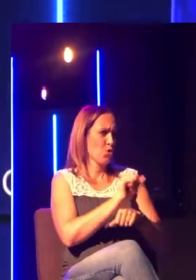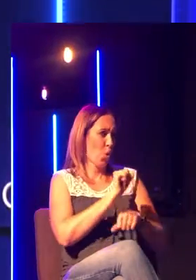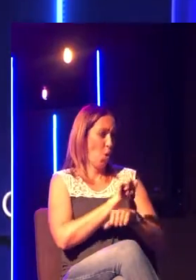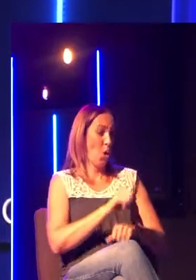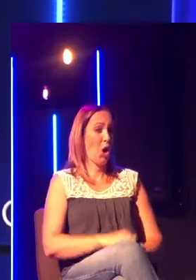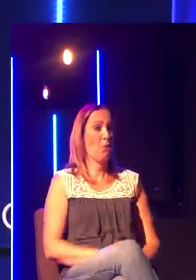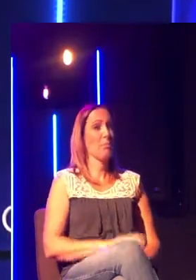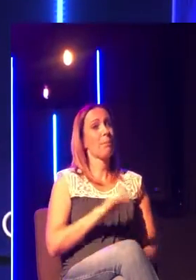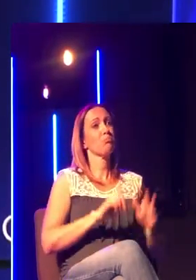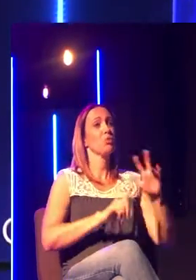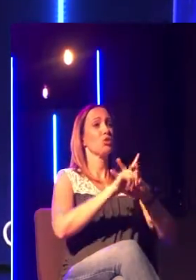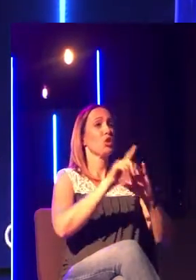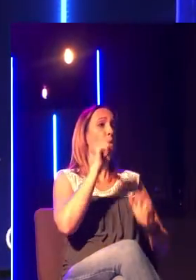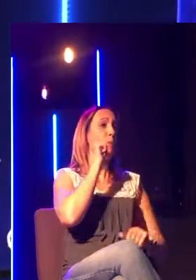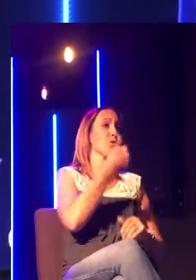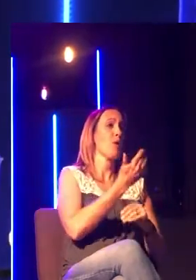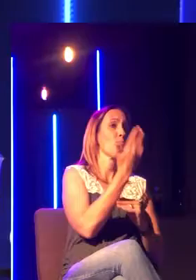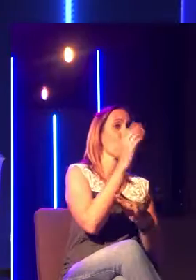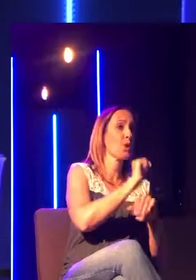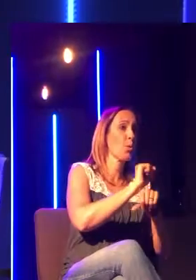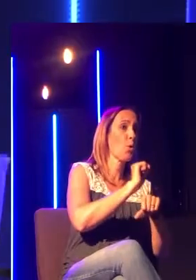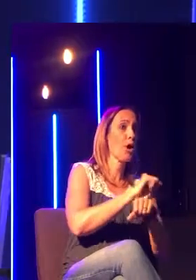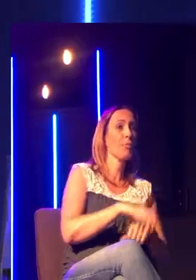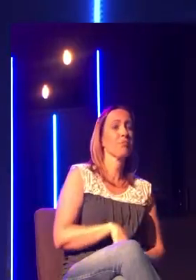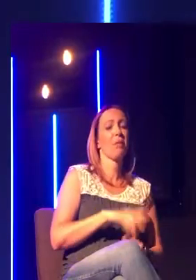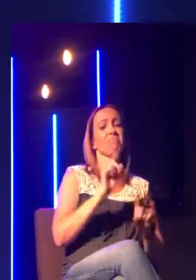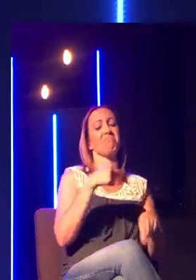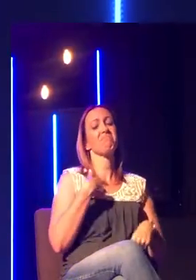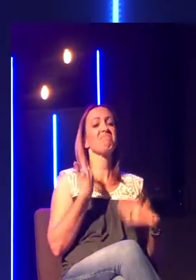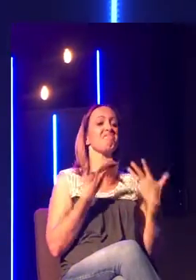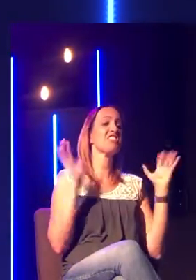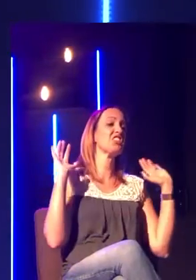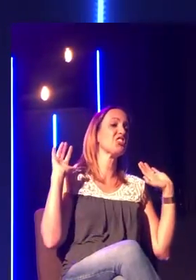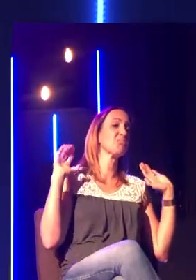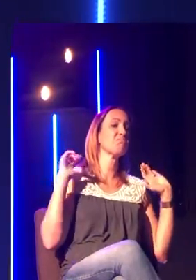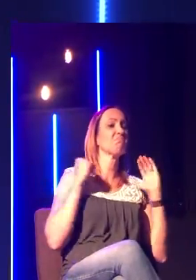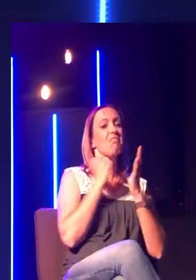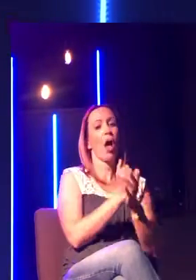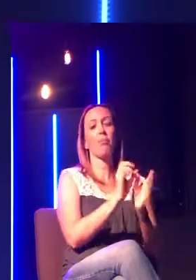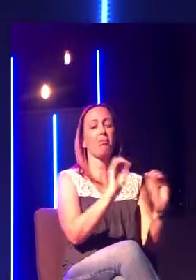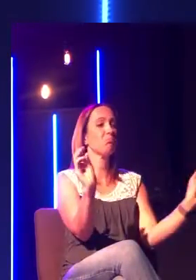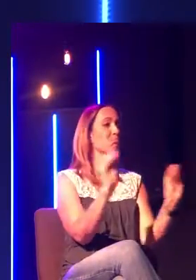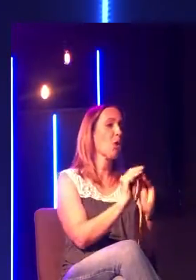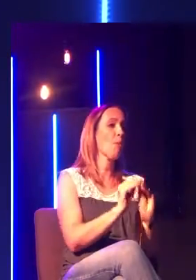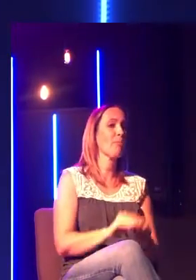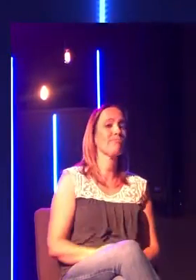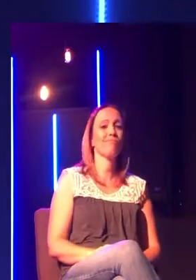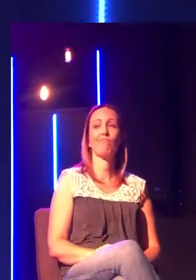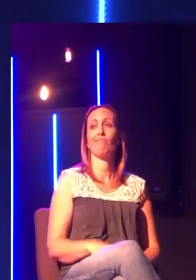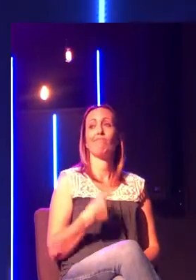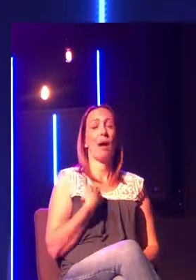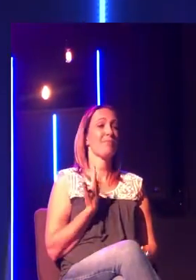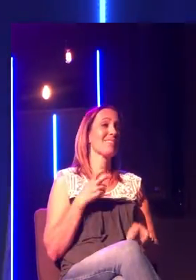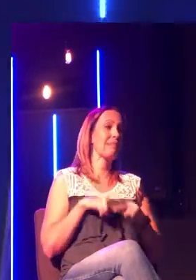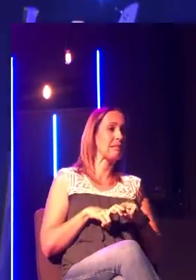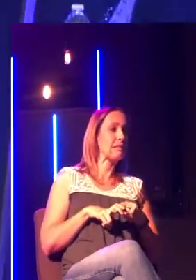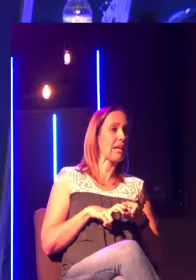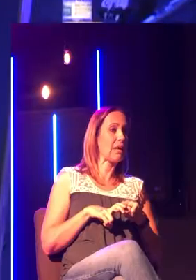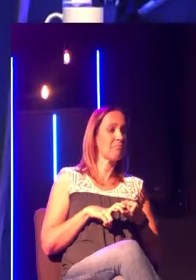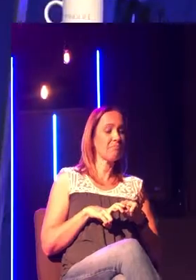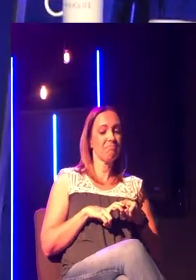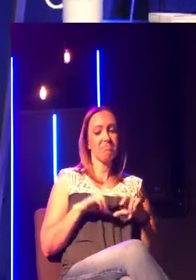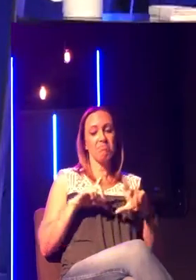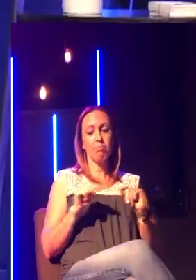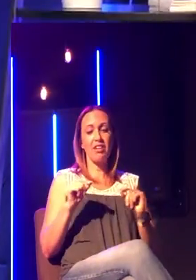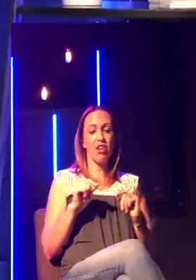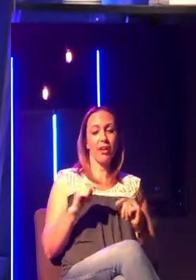workplace, tomorrow morning, and you're just like, you know what, I'm done. I'm done helping out. I'm just going to sit here and collect my